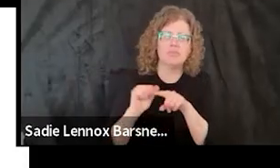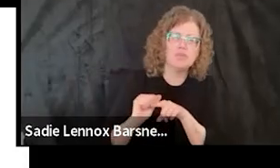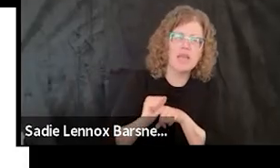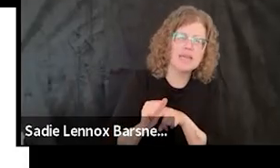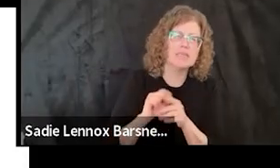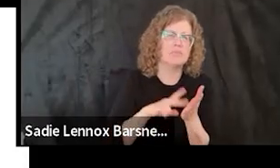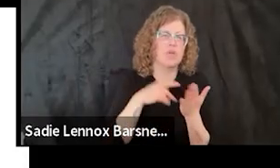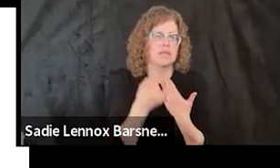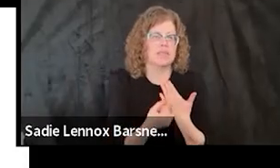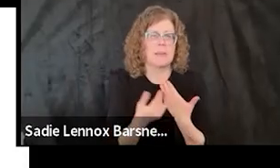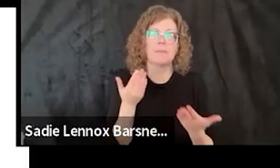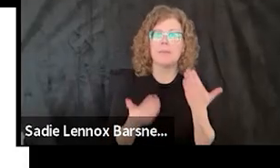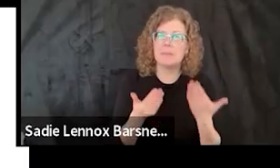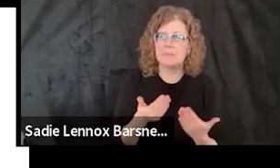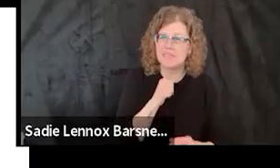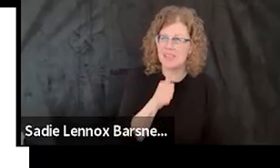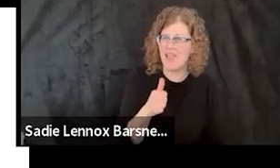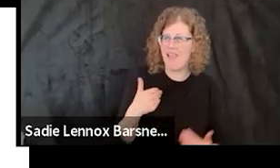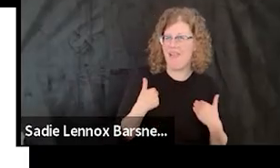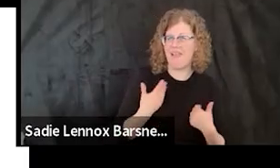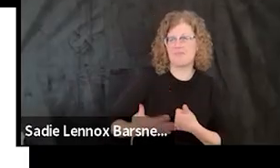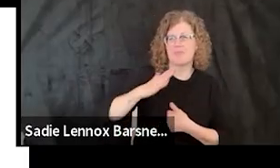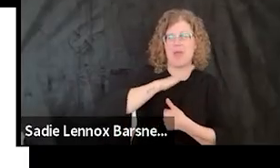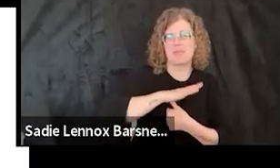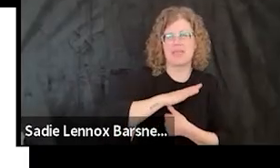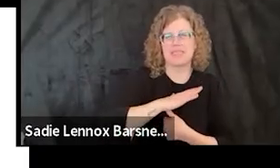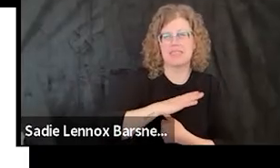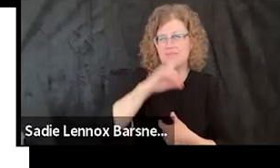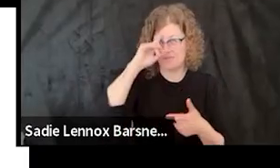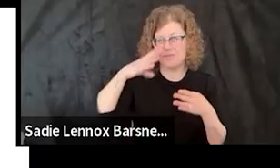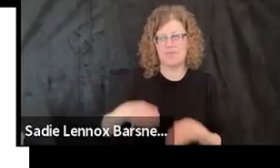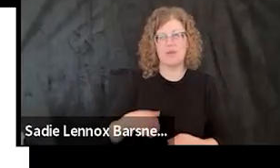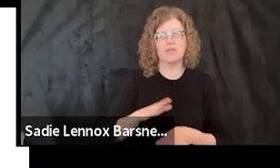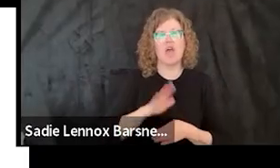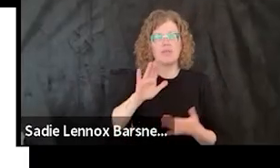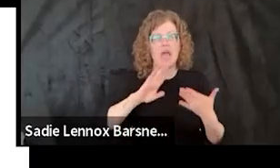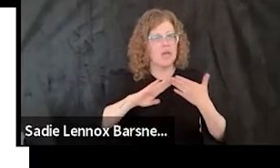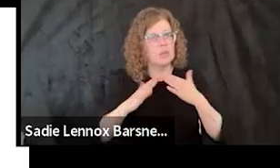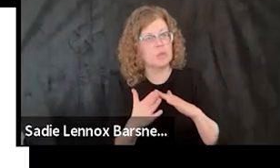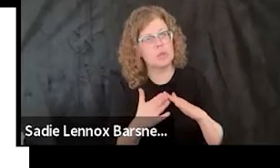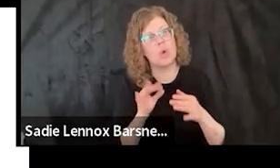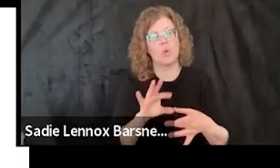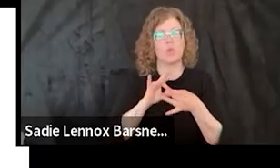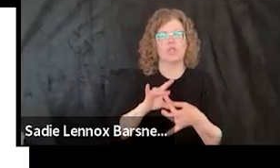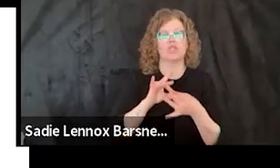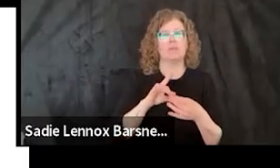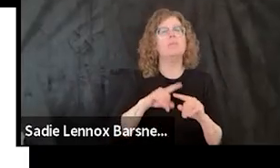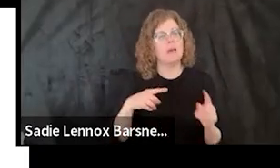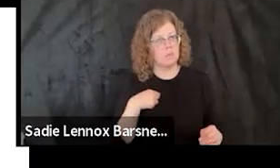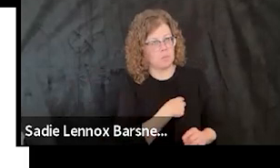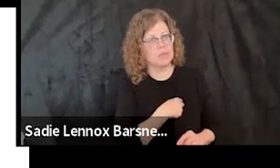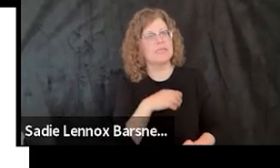necessarily put a primary focus on community engagement or relationships, we want to open a conversation for every